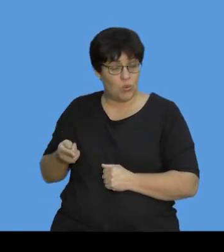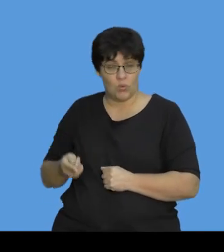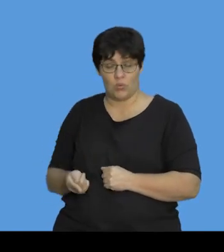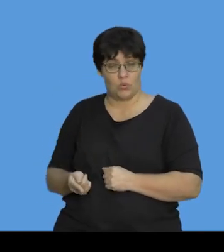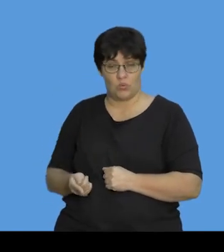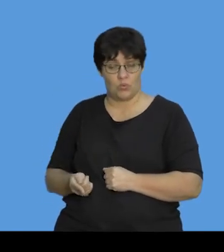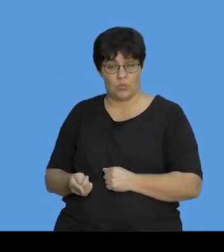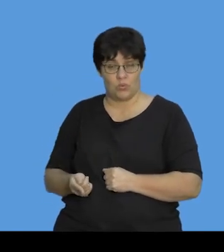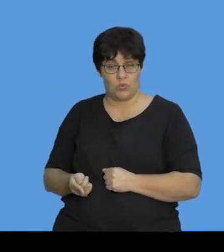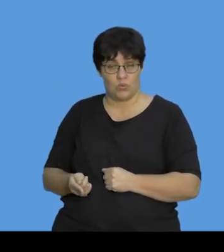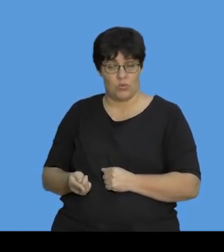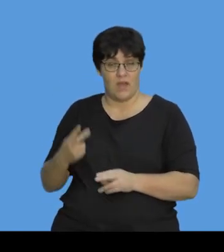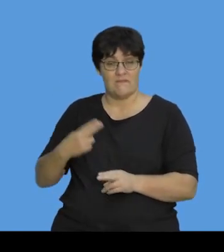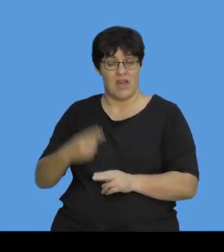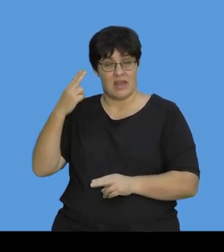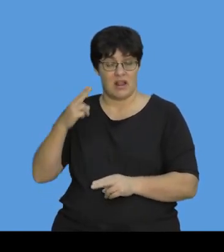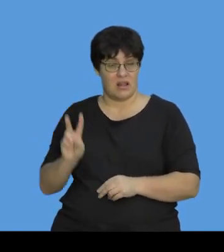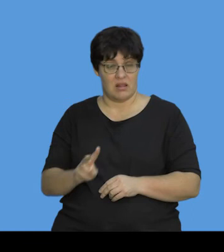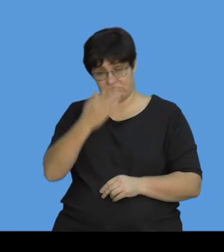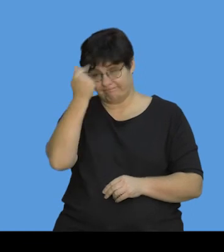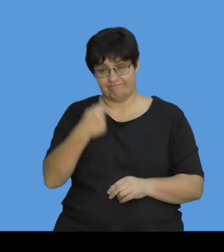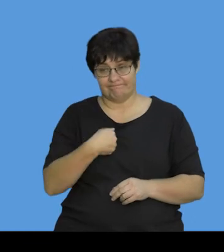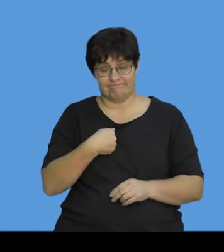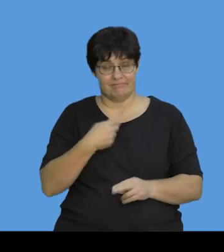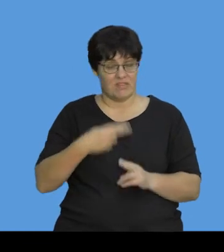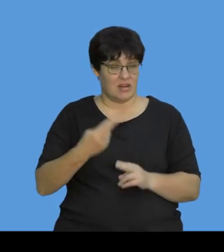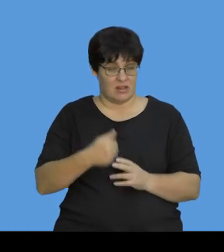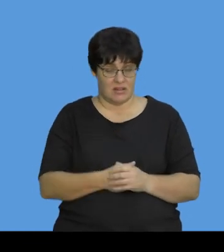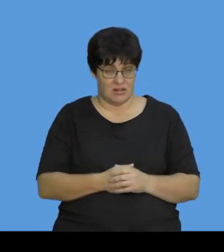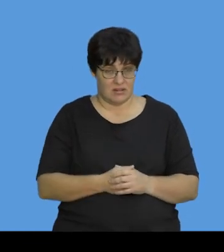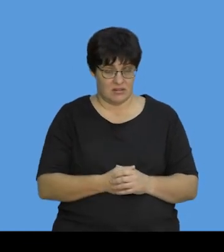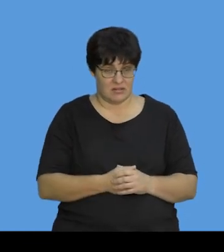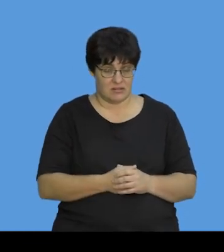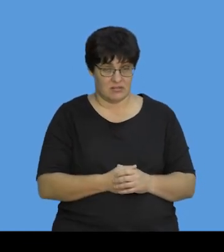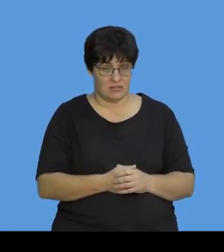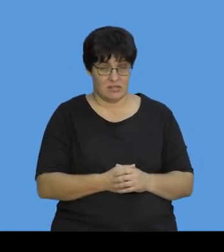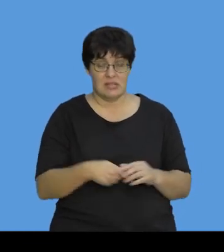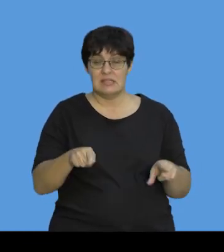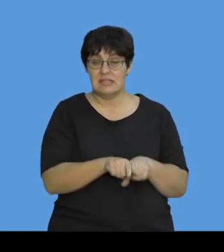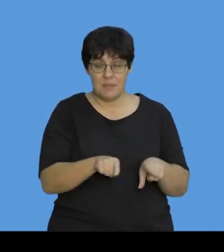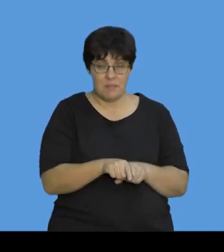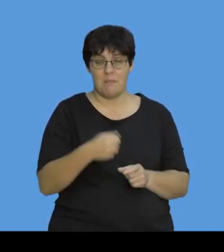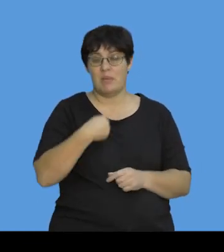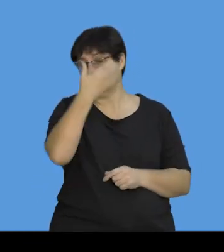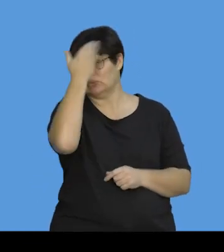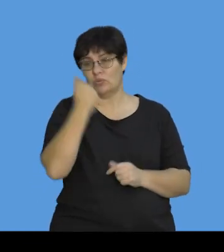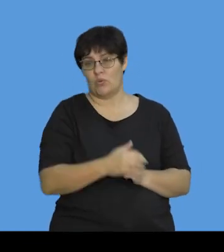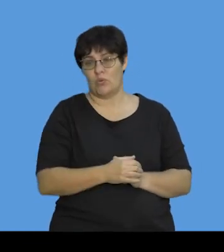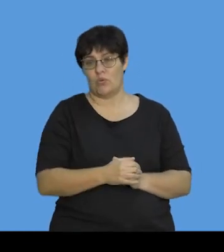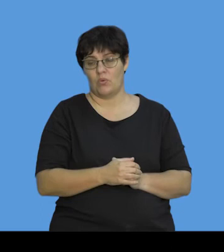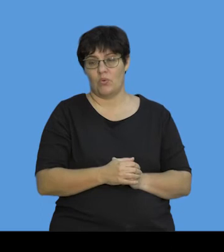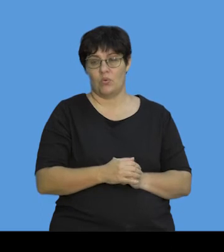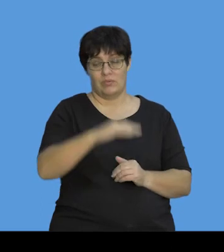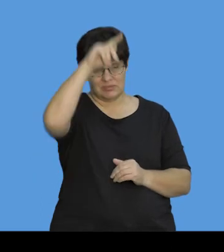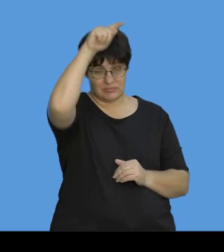know what that final velocity is. I also don't know what